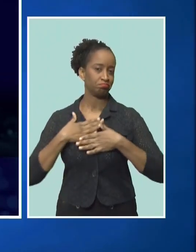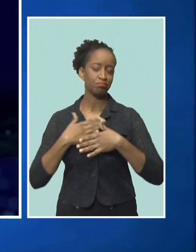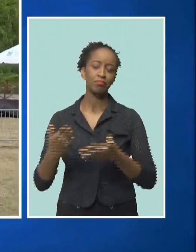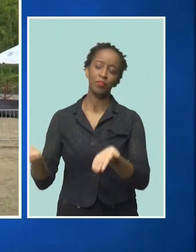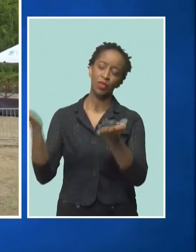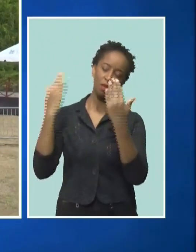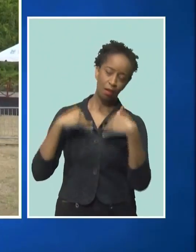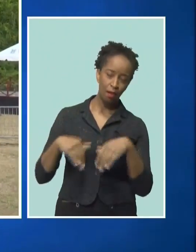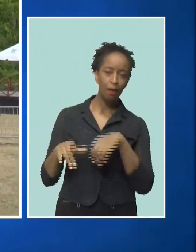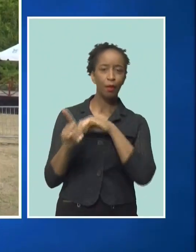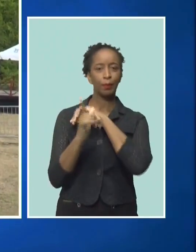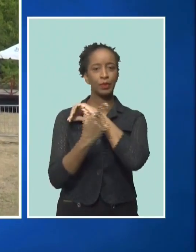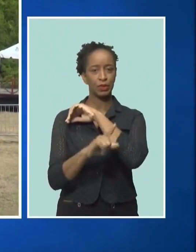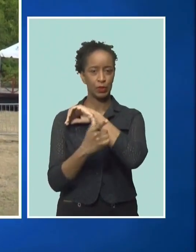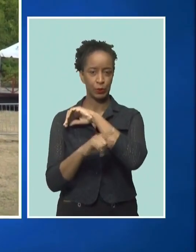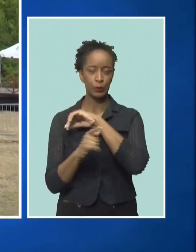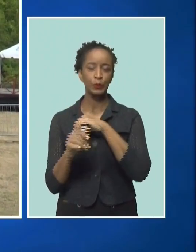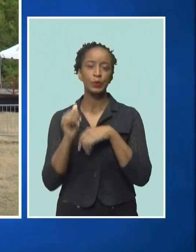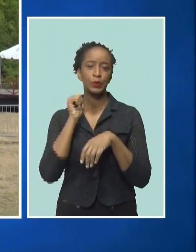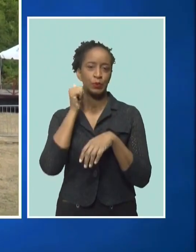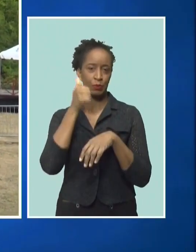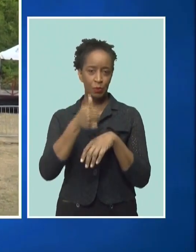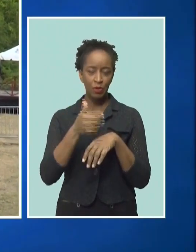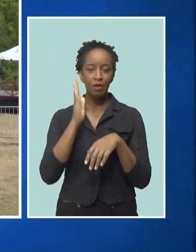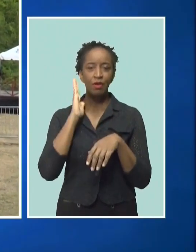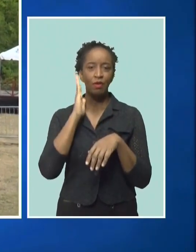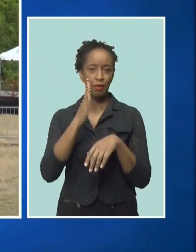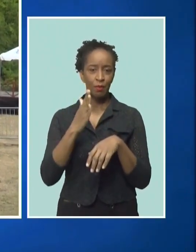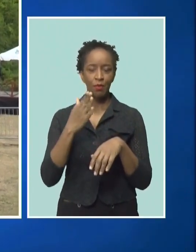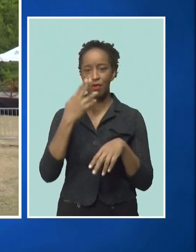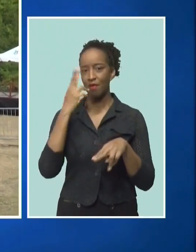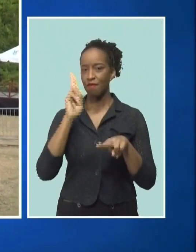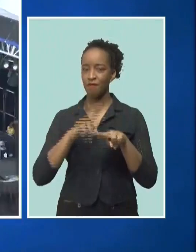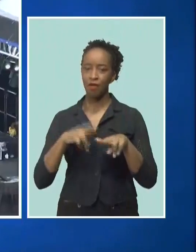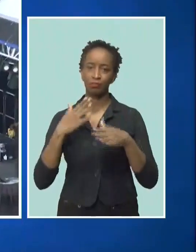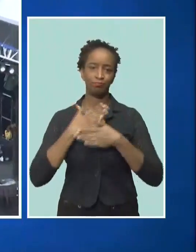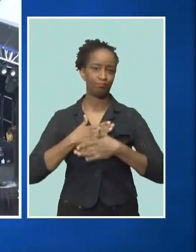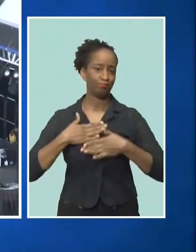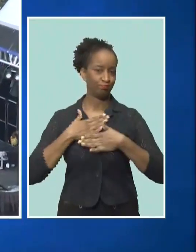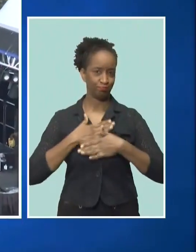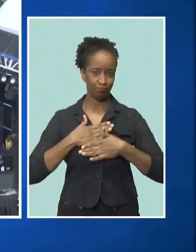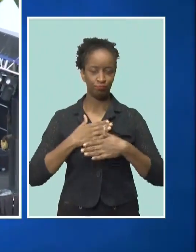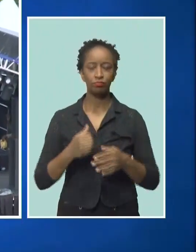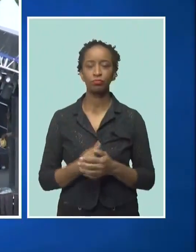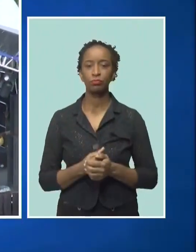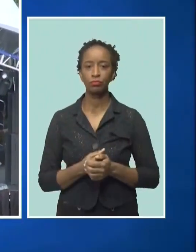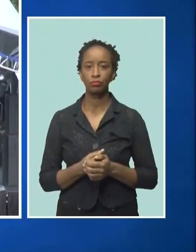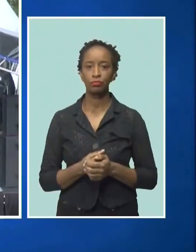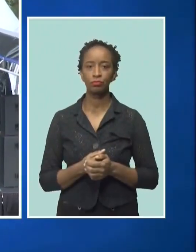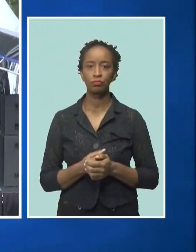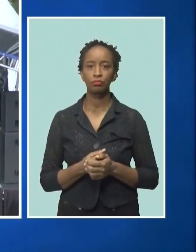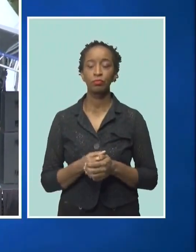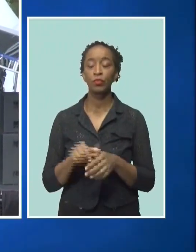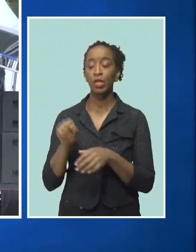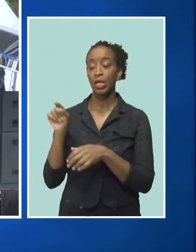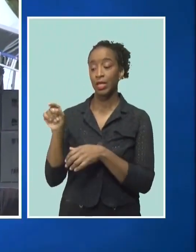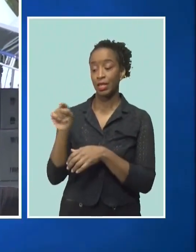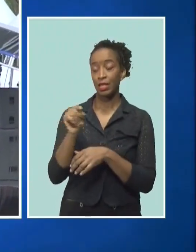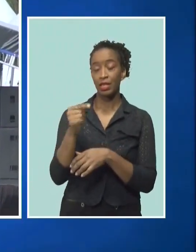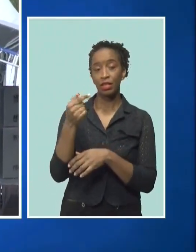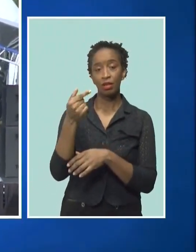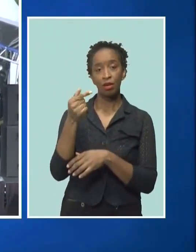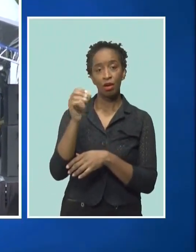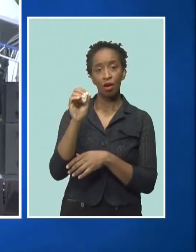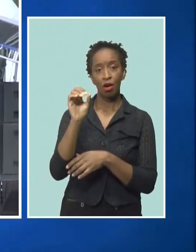Archers Bay, and we're going to have some serious good old Bajan fun. Several popular gospel artists and entertainers